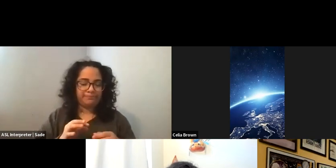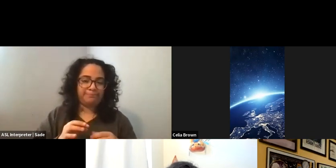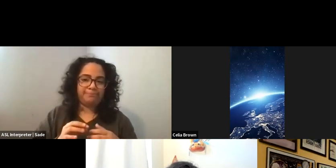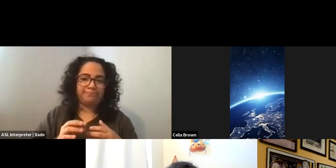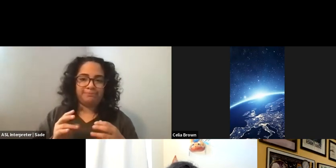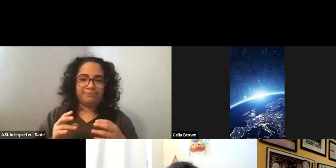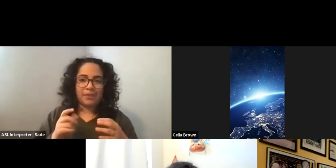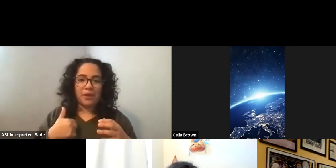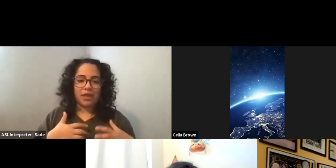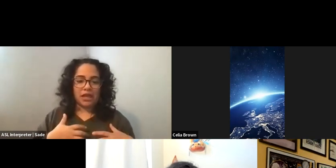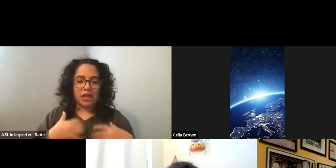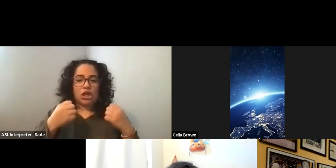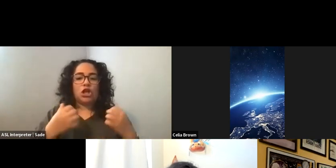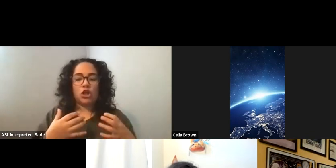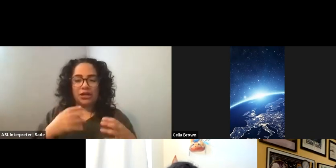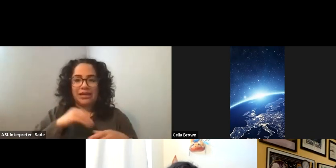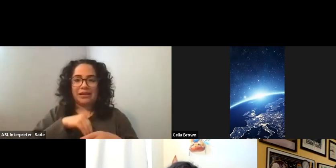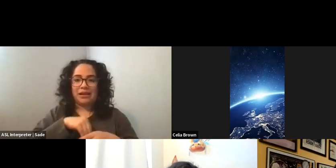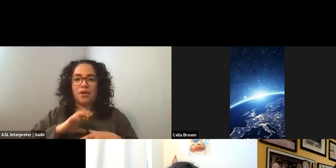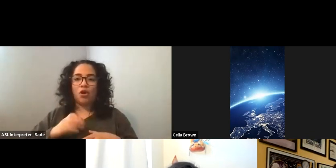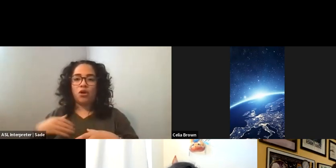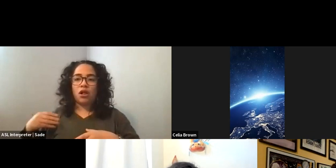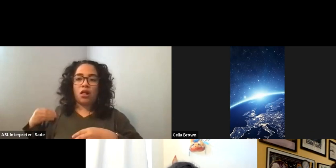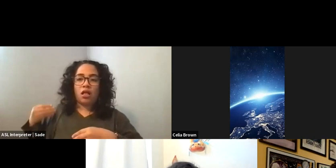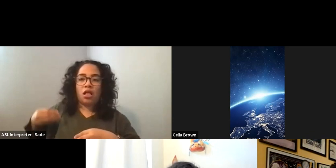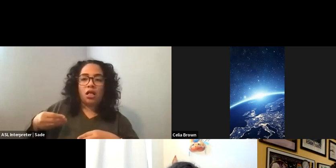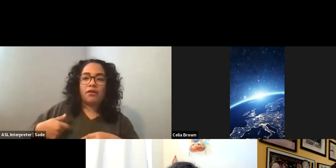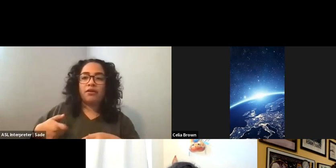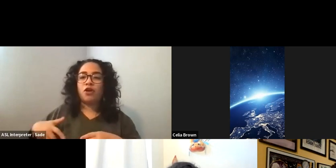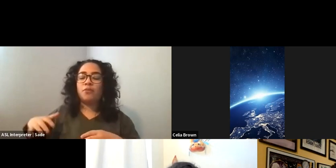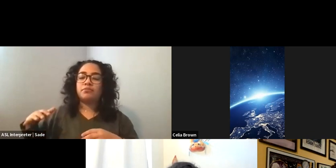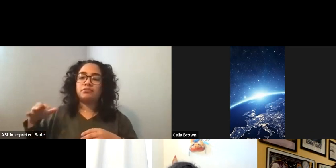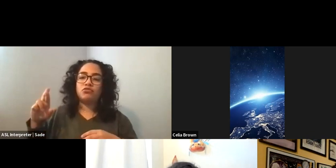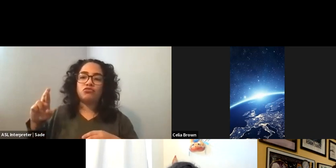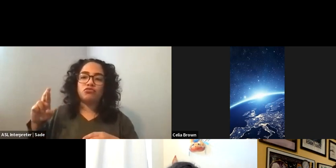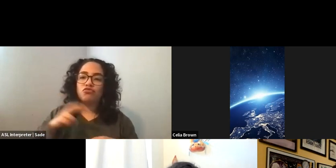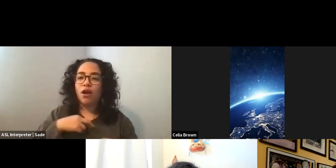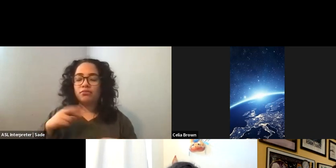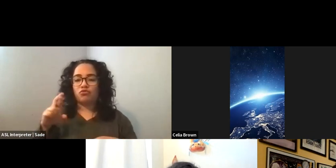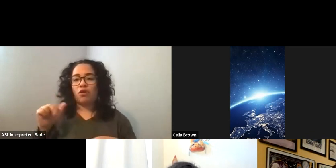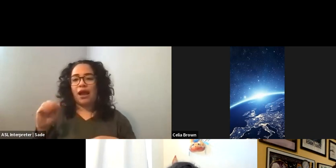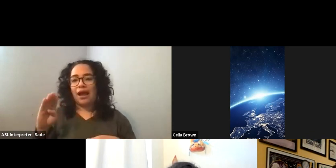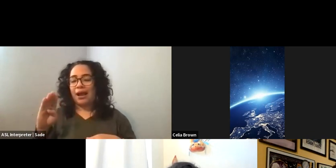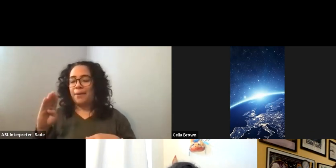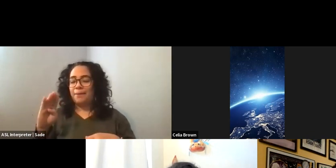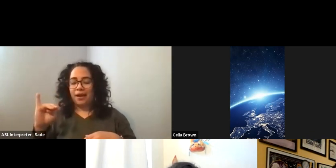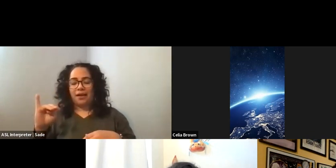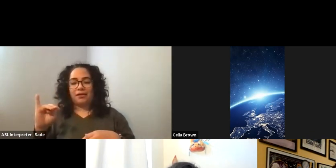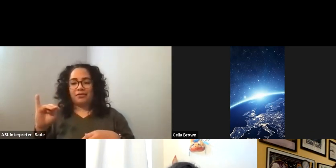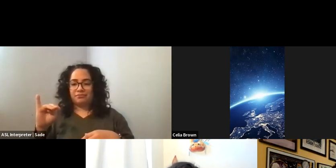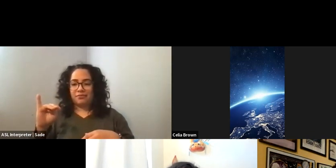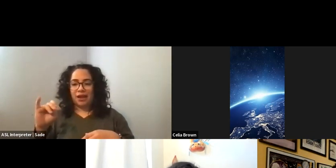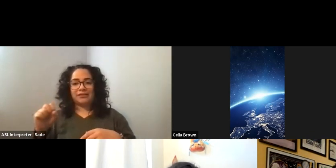healers in my own lineages, coming from rabbis, coming from folks who tended to plants and